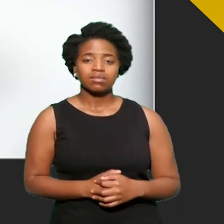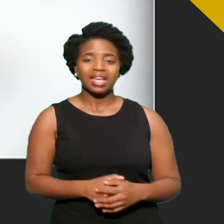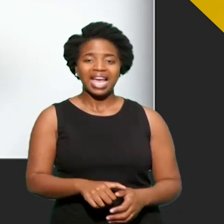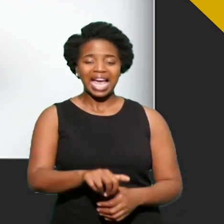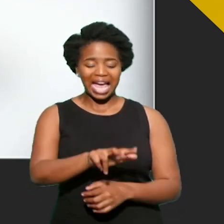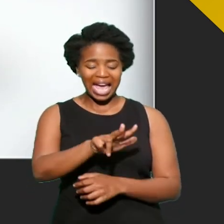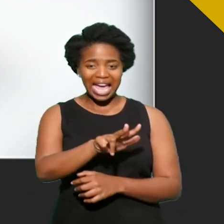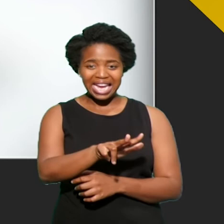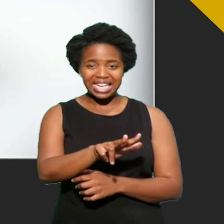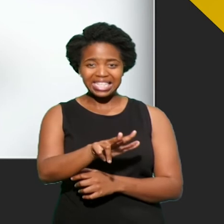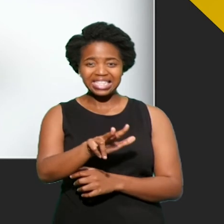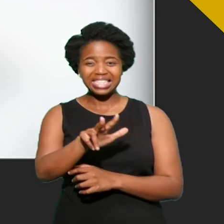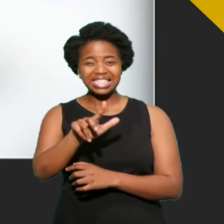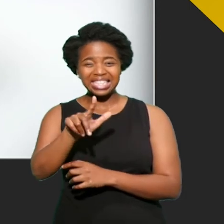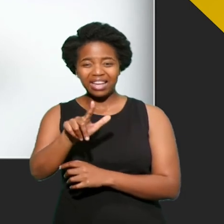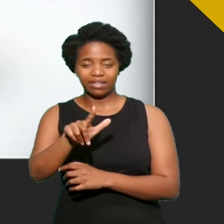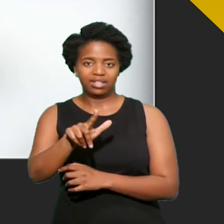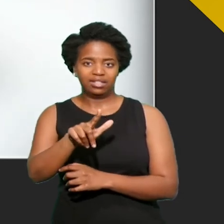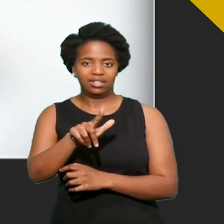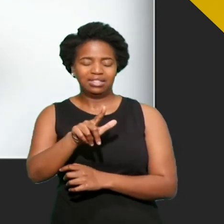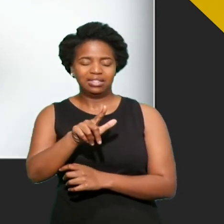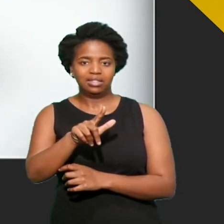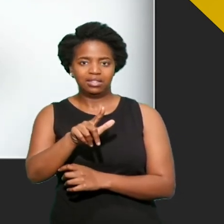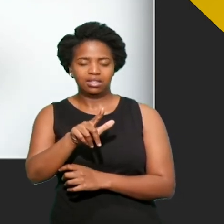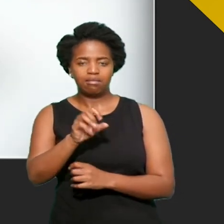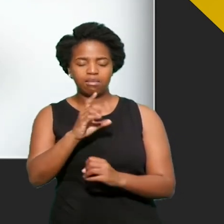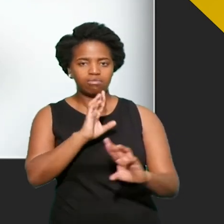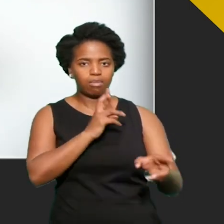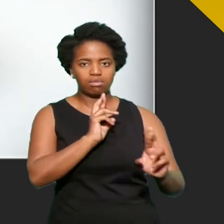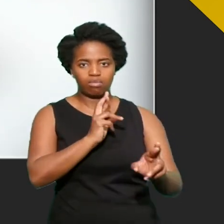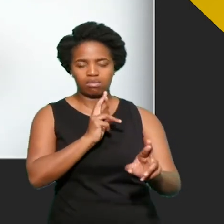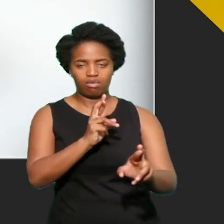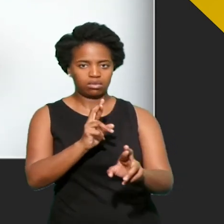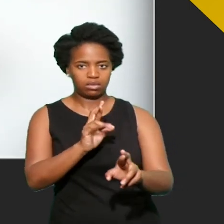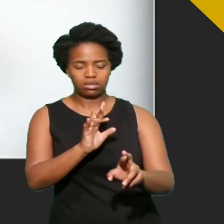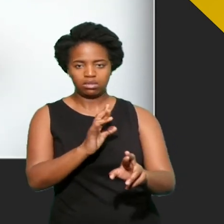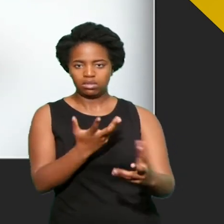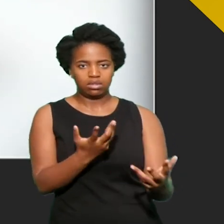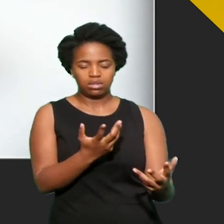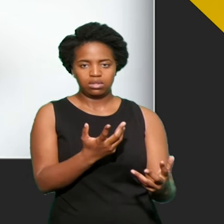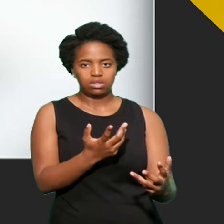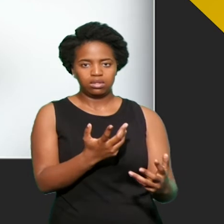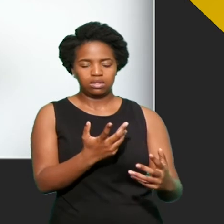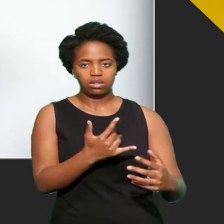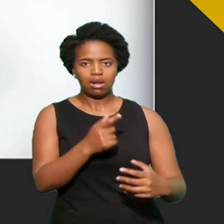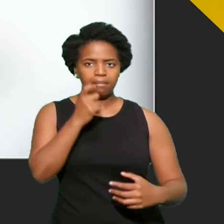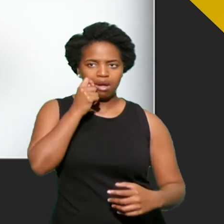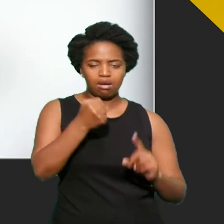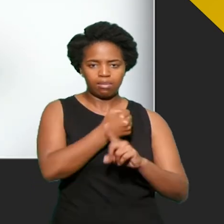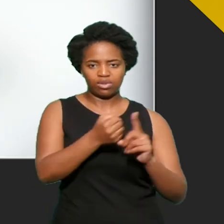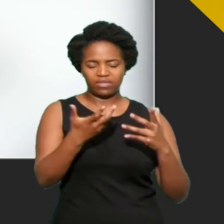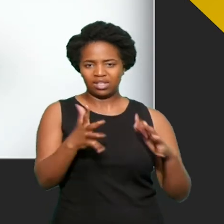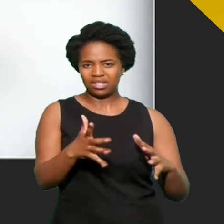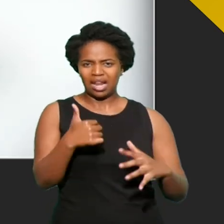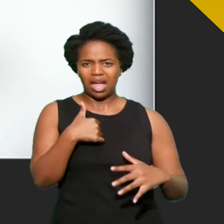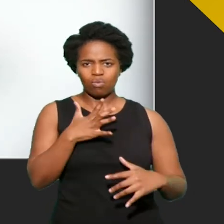87,000 cases have been reported so far. We seem to be a nation that wants the government to